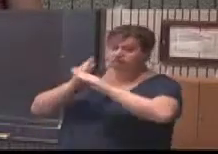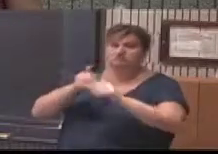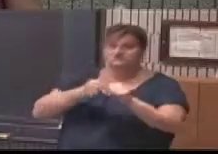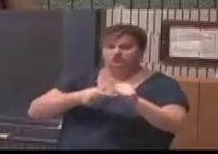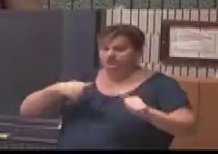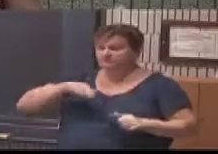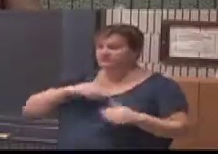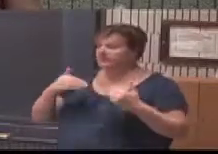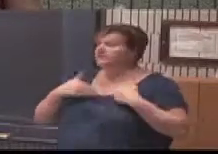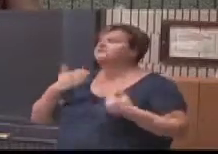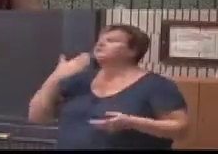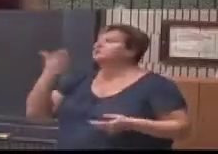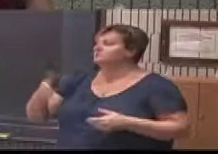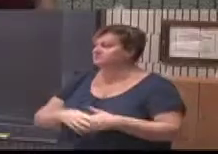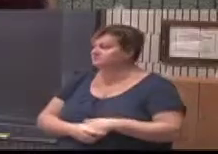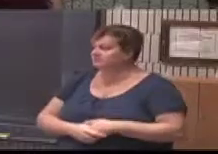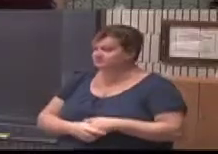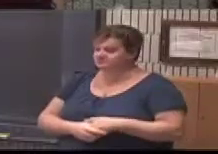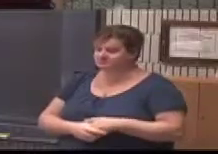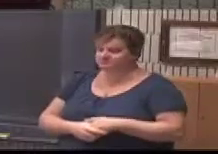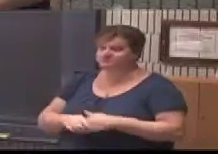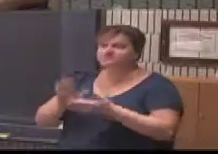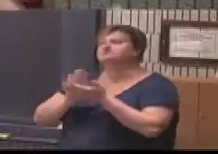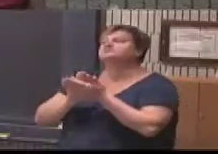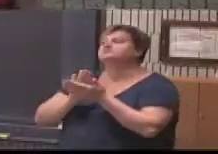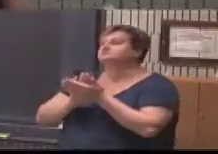has. Thank you.